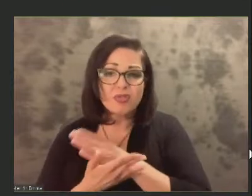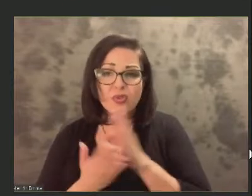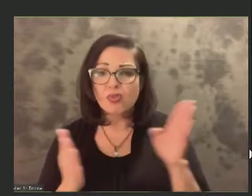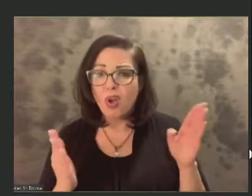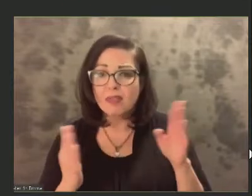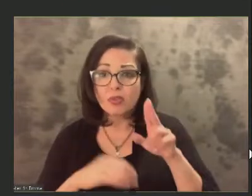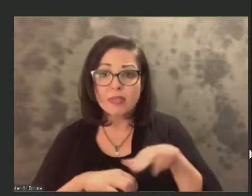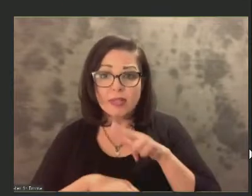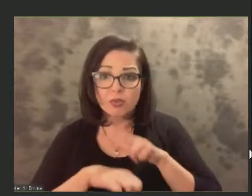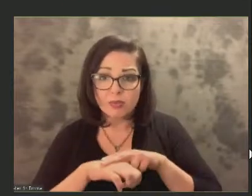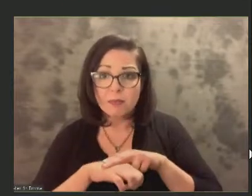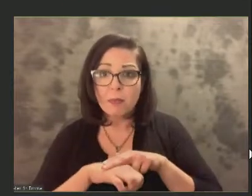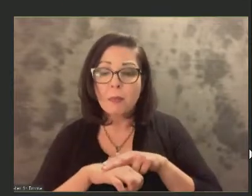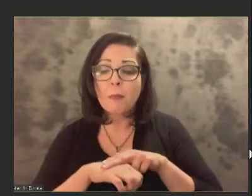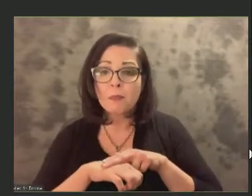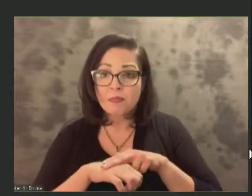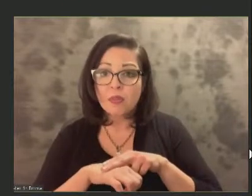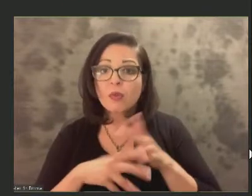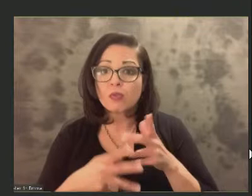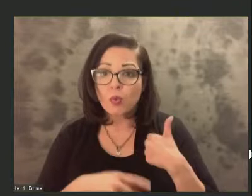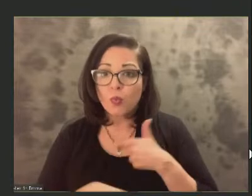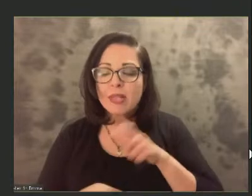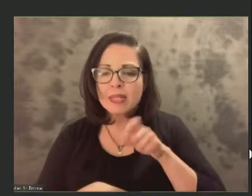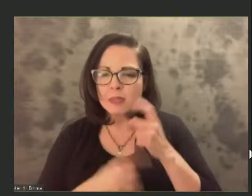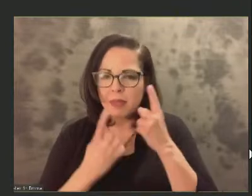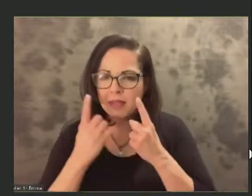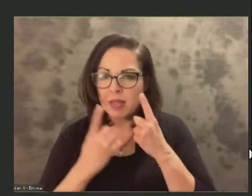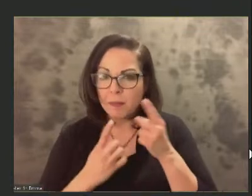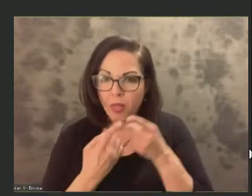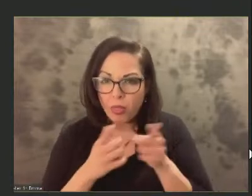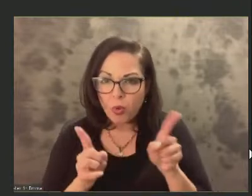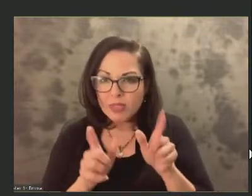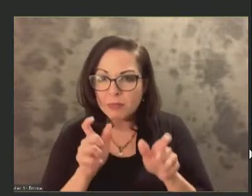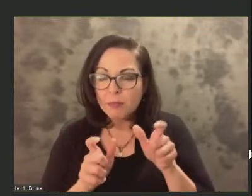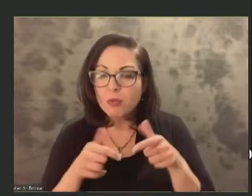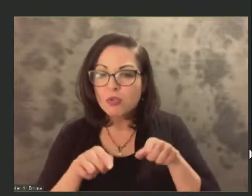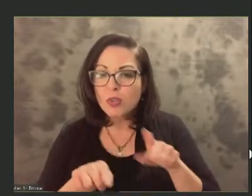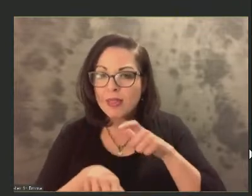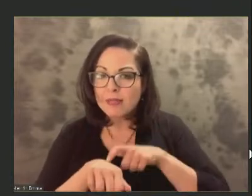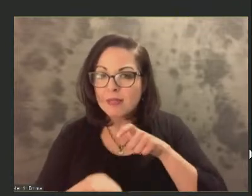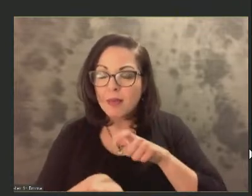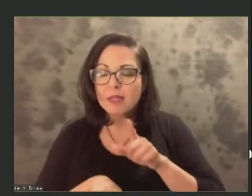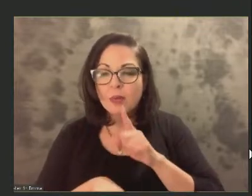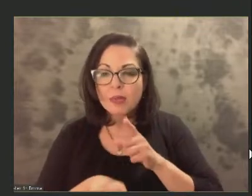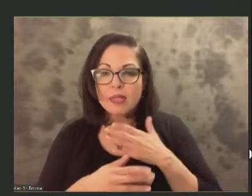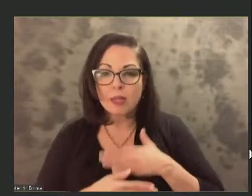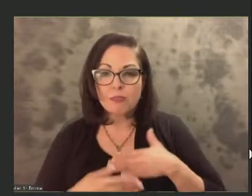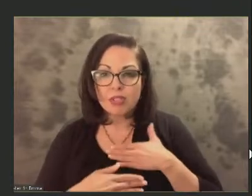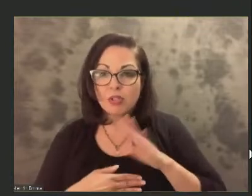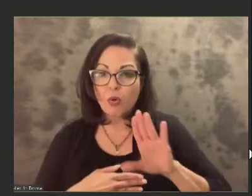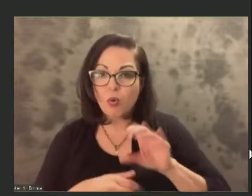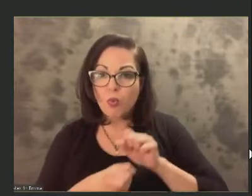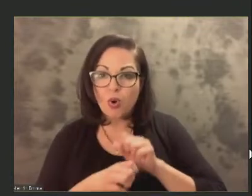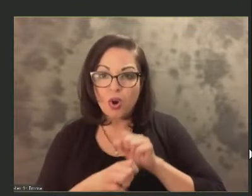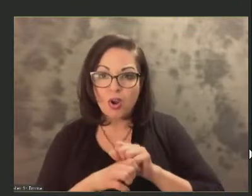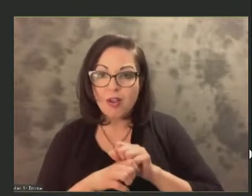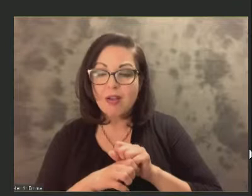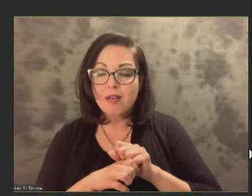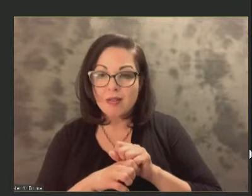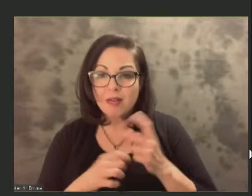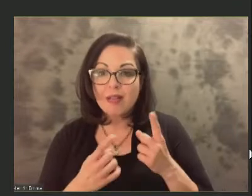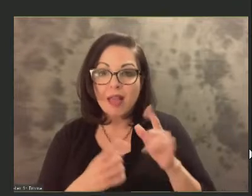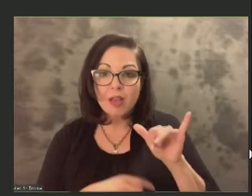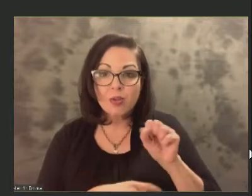nation. And so we need to be thinking about them during these times. And I just really appreciate all the work that Ms.